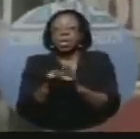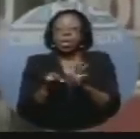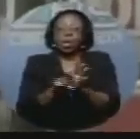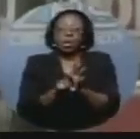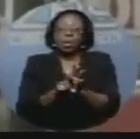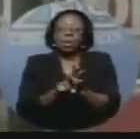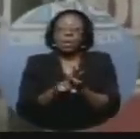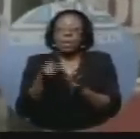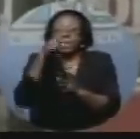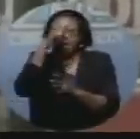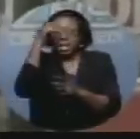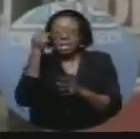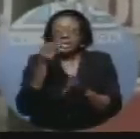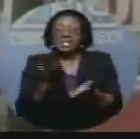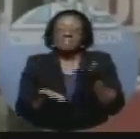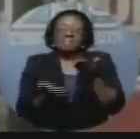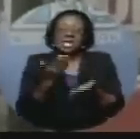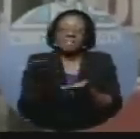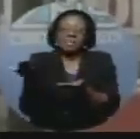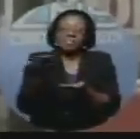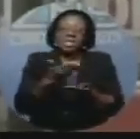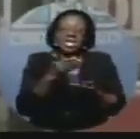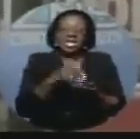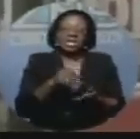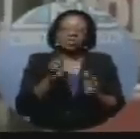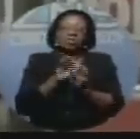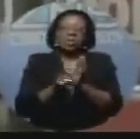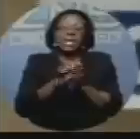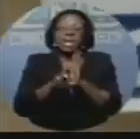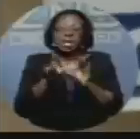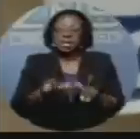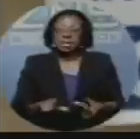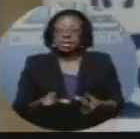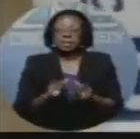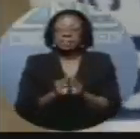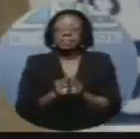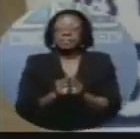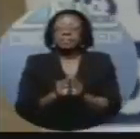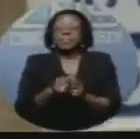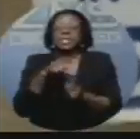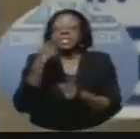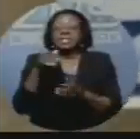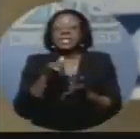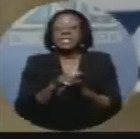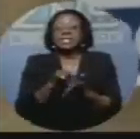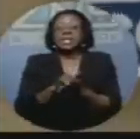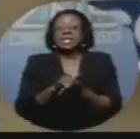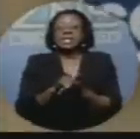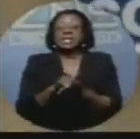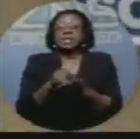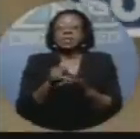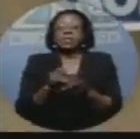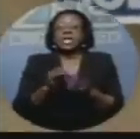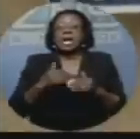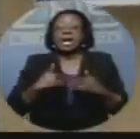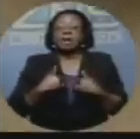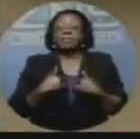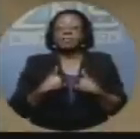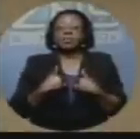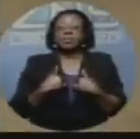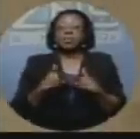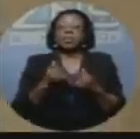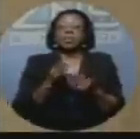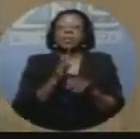to our nation's financial regulatory regime and the reporting requirements it imposes on businesses engaged in